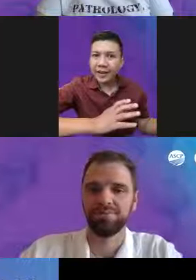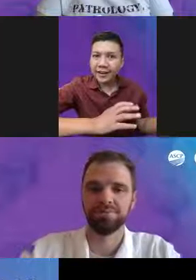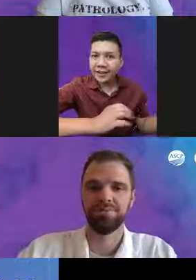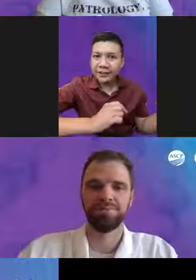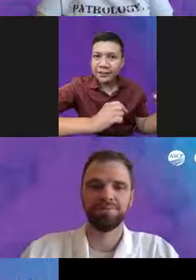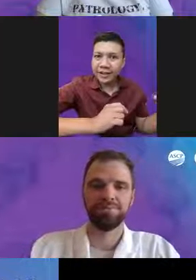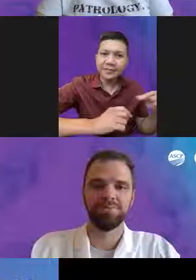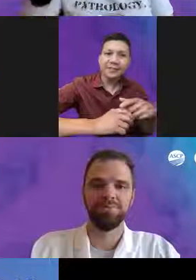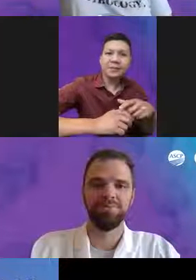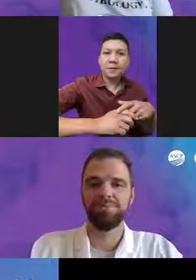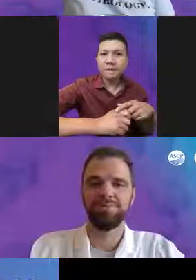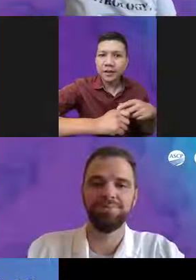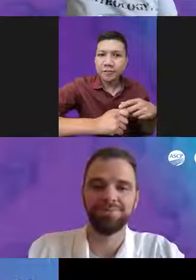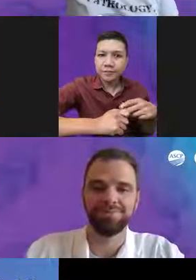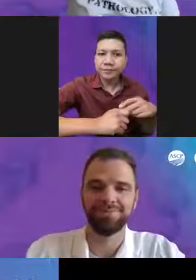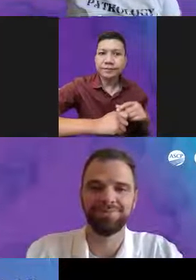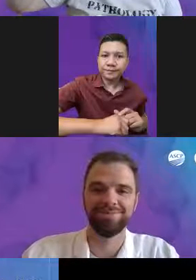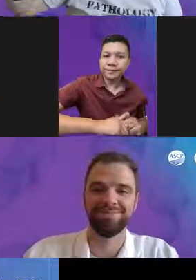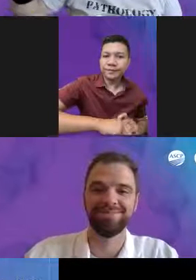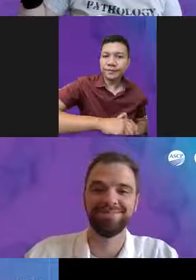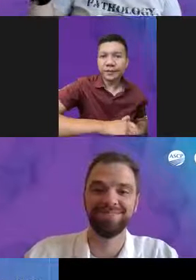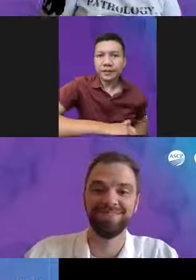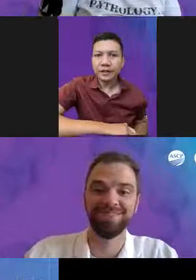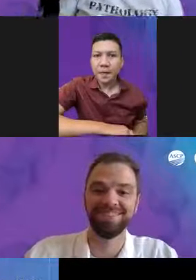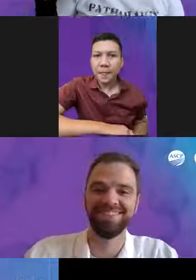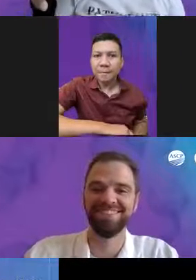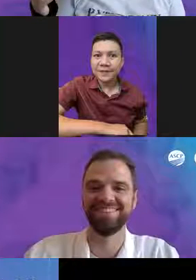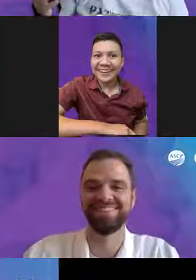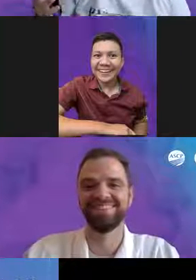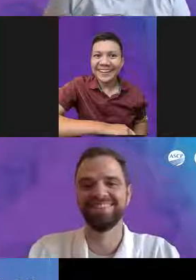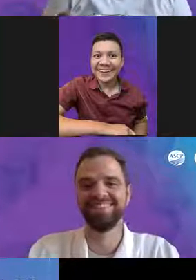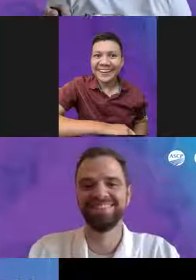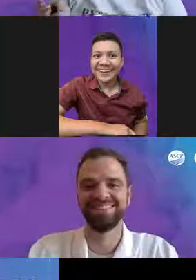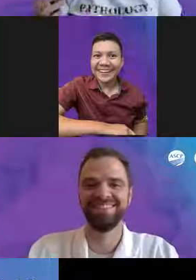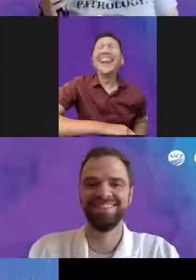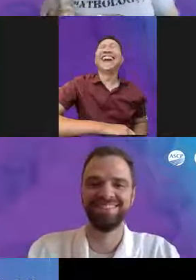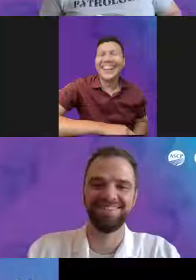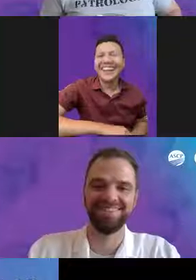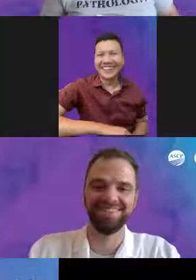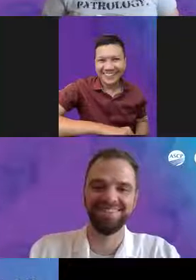want to add anything to that? I do. I really do. Because we were talking about yoga.